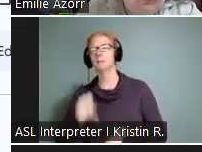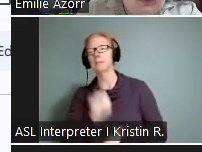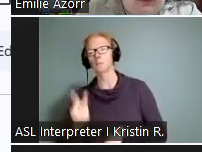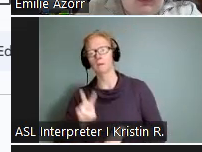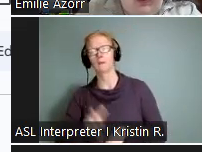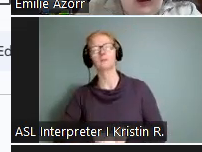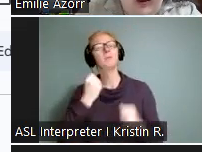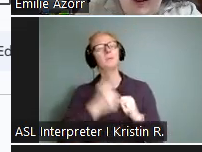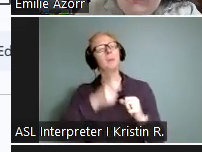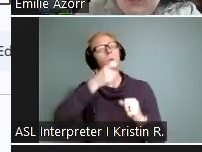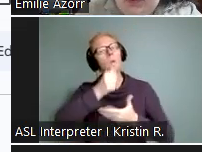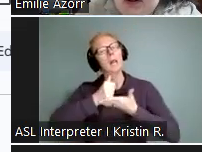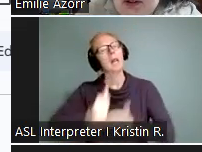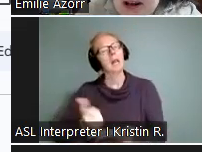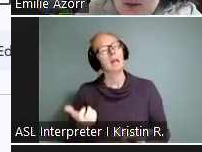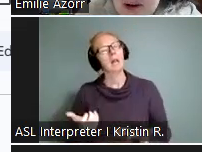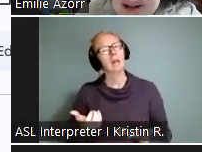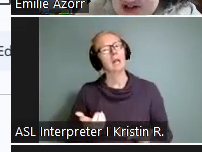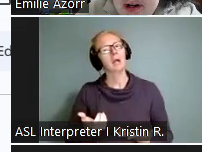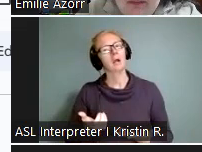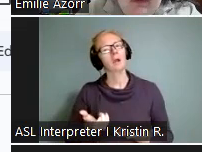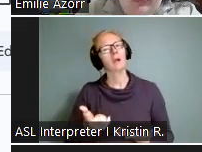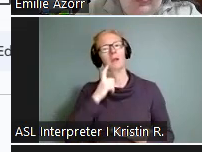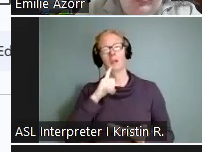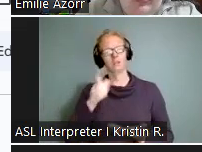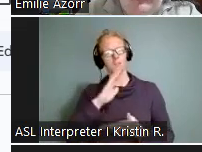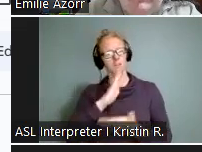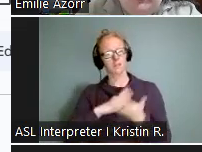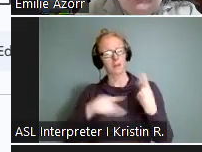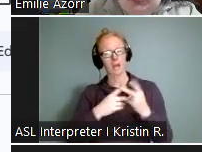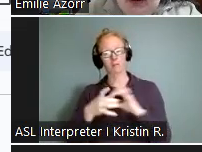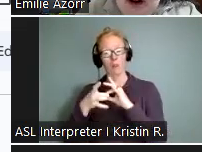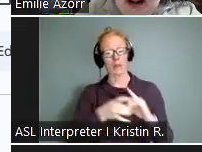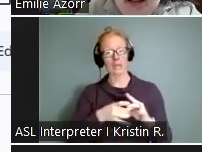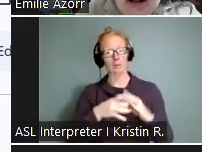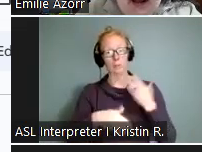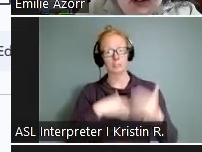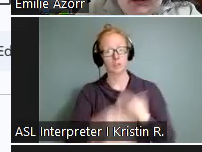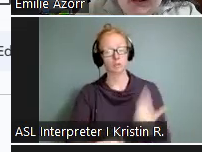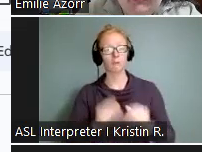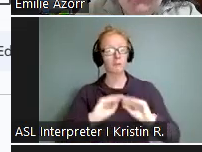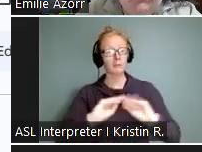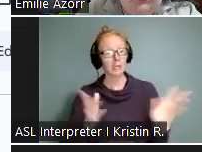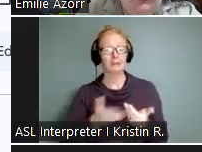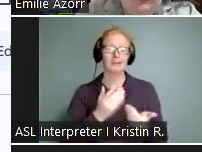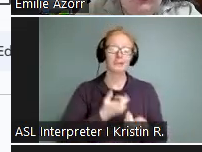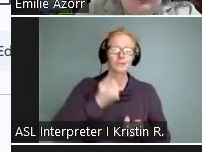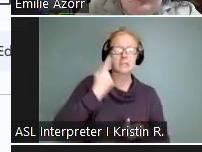serve. Is there an associated procedure? Is the procedure clear and easy to